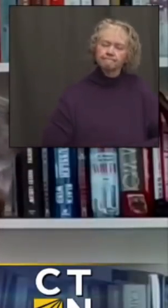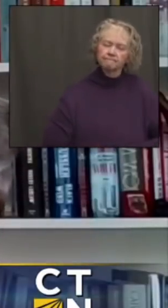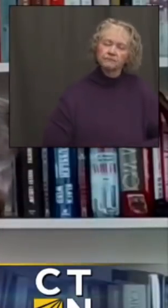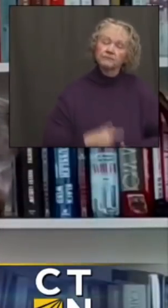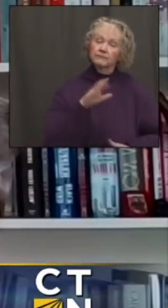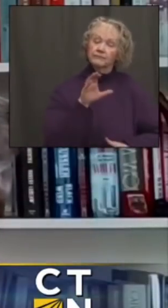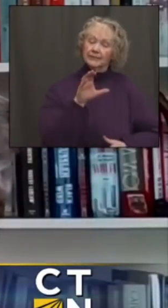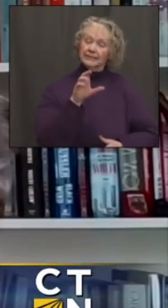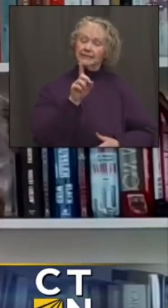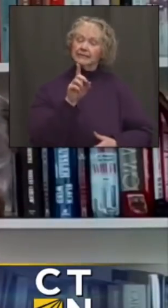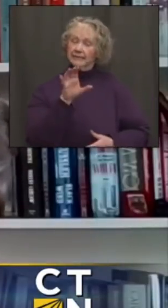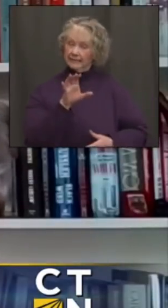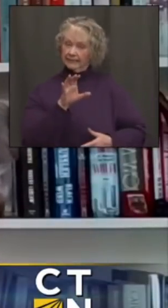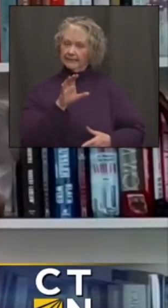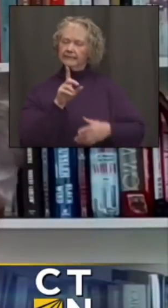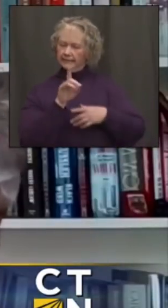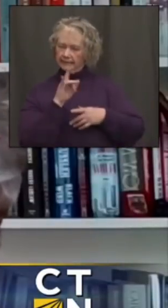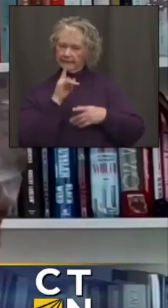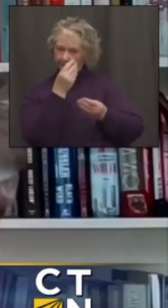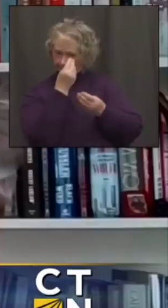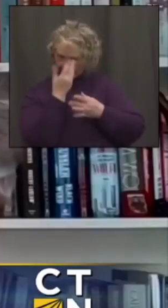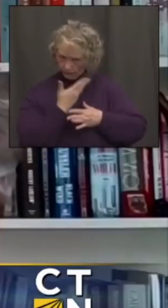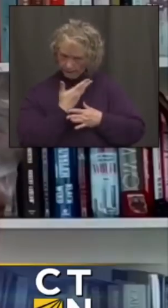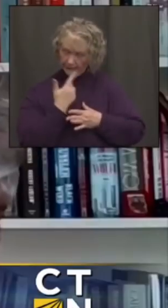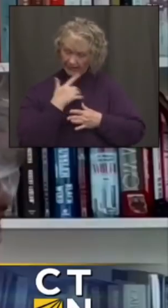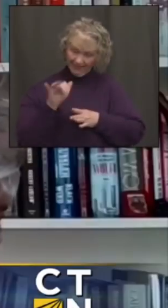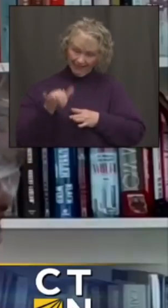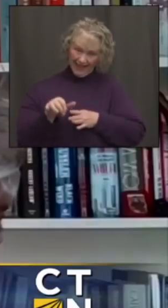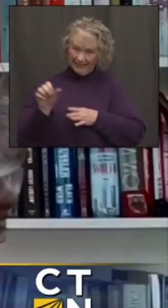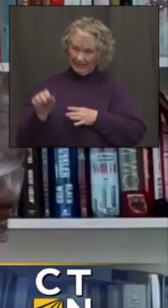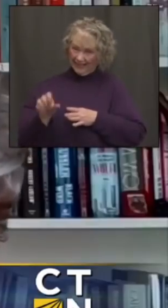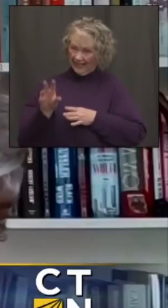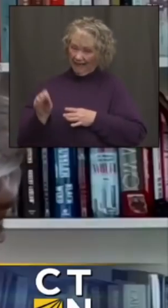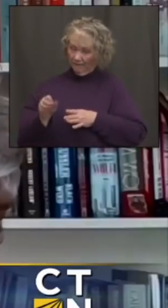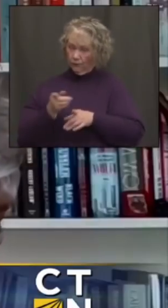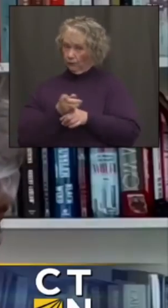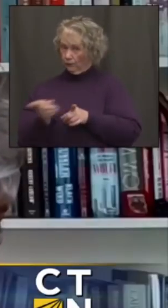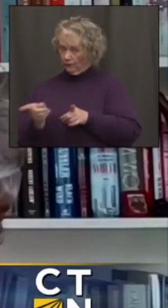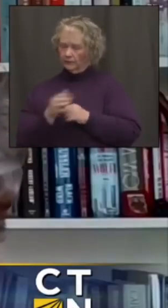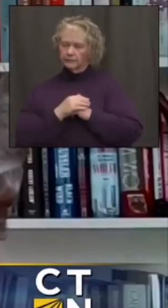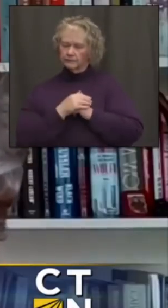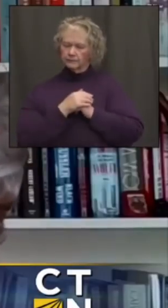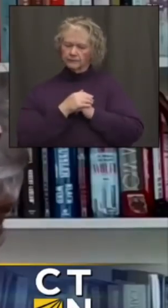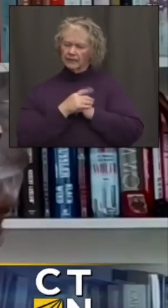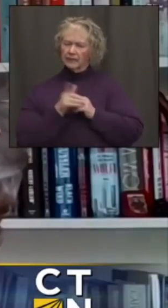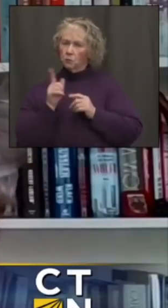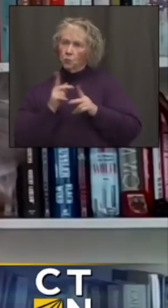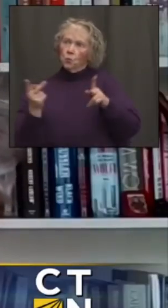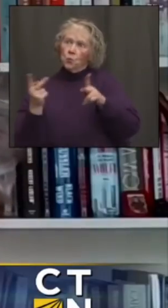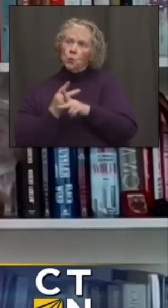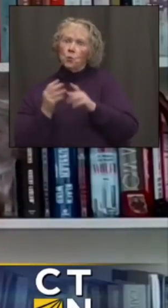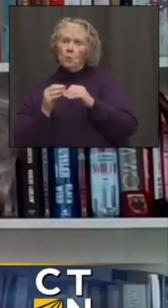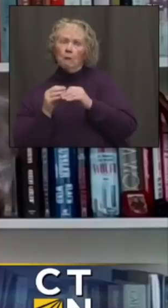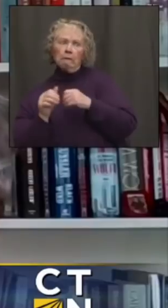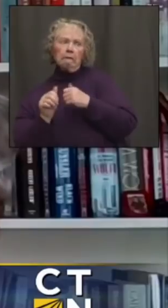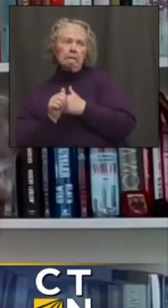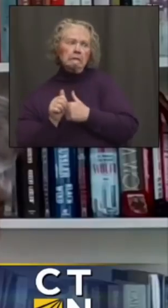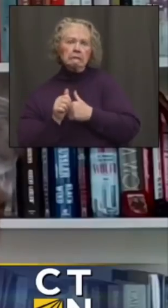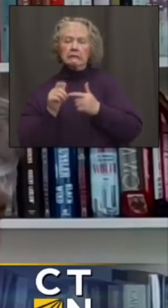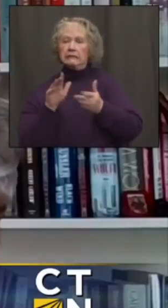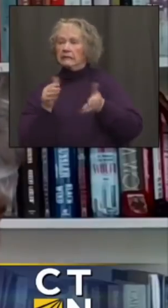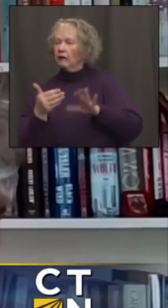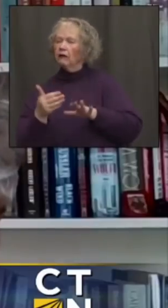variant? Is it resistant to vaccine? Is it much more dangerous? Can you fill us in a little bit scientifically? Yes.